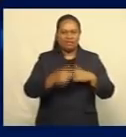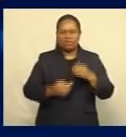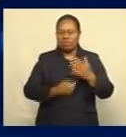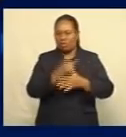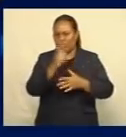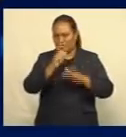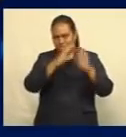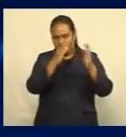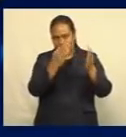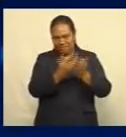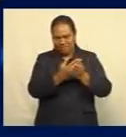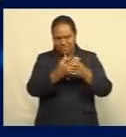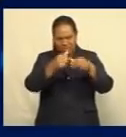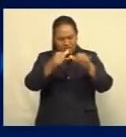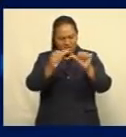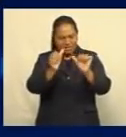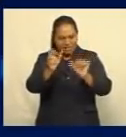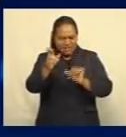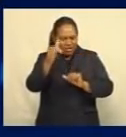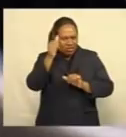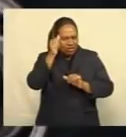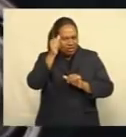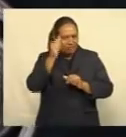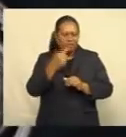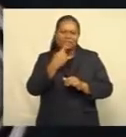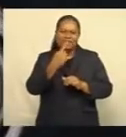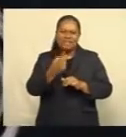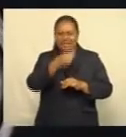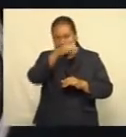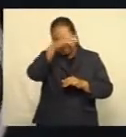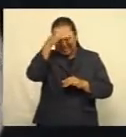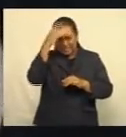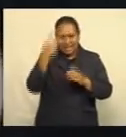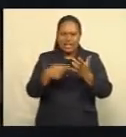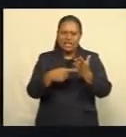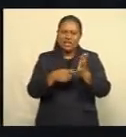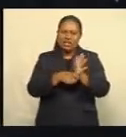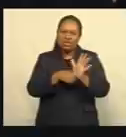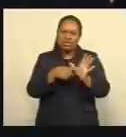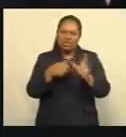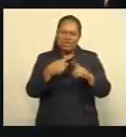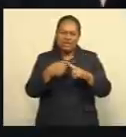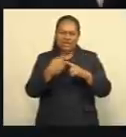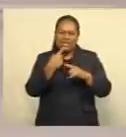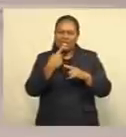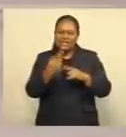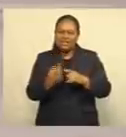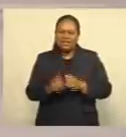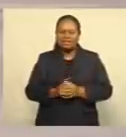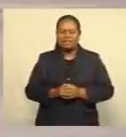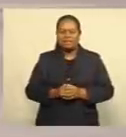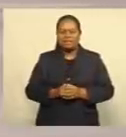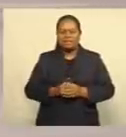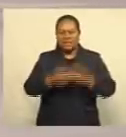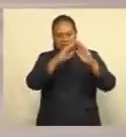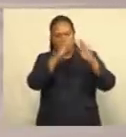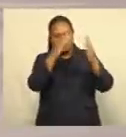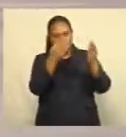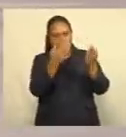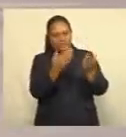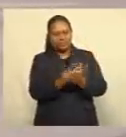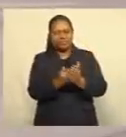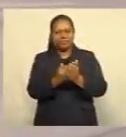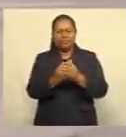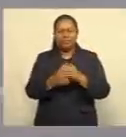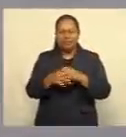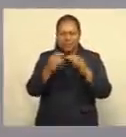to achieve this top recognition. The Skytrax COVID-19 airline safety accreditation is regarded as a global benchmark for